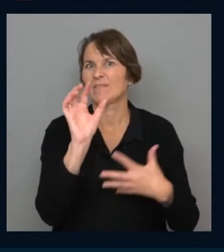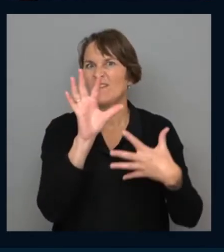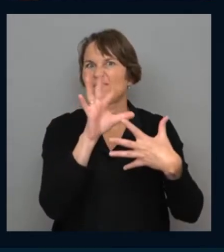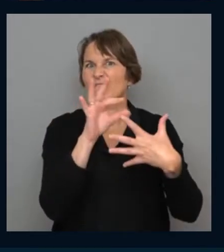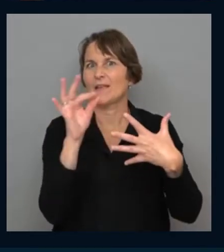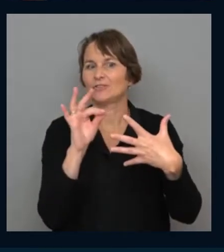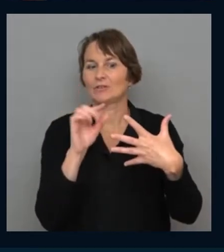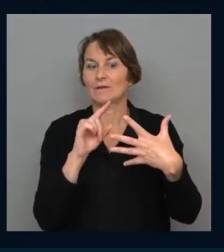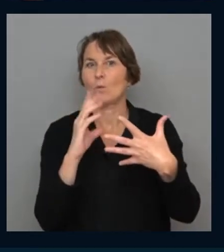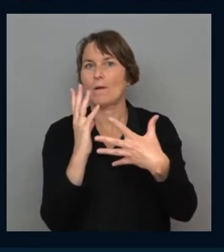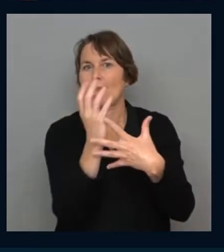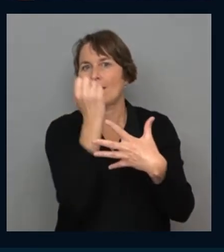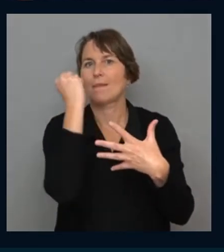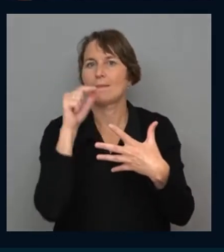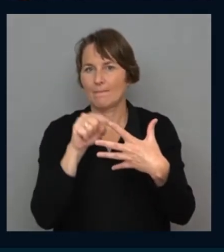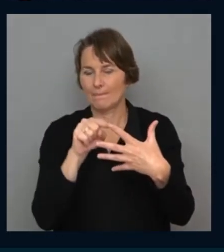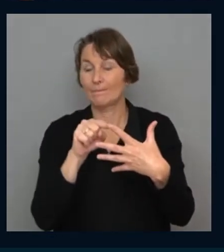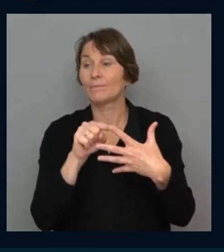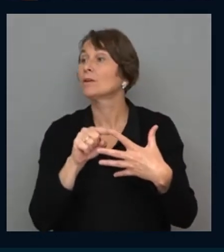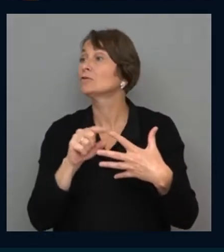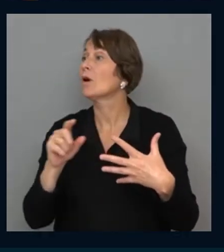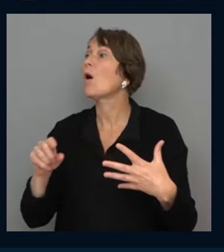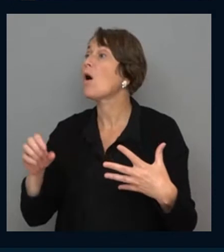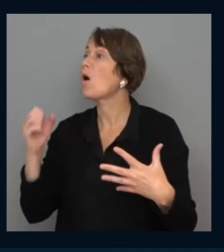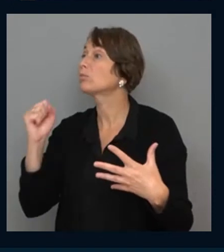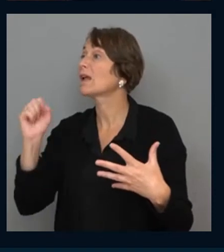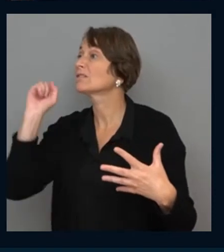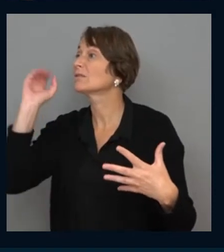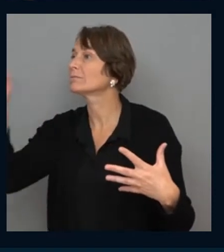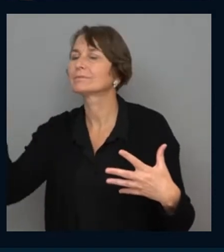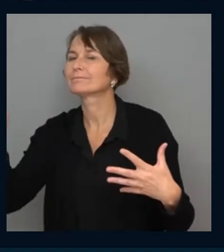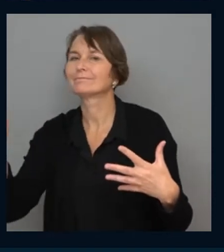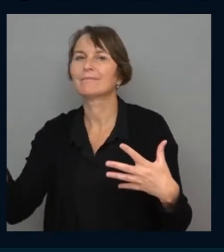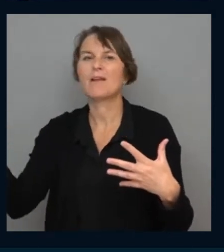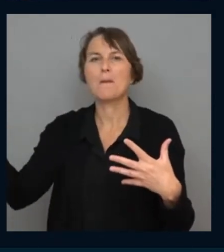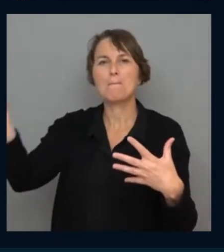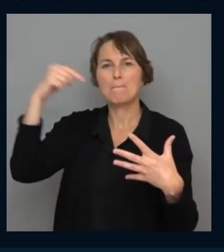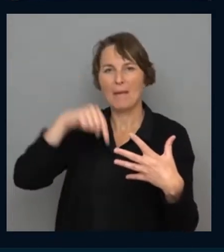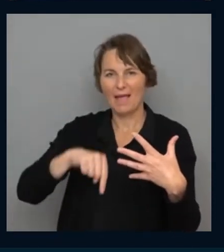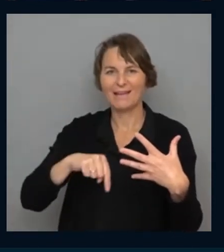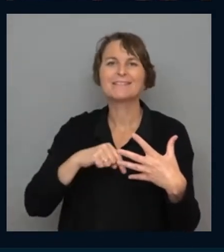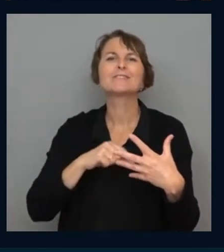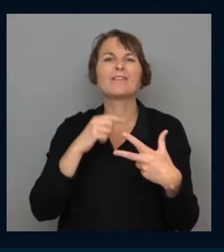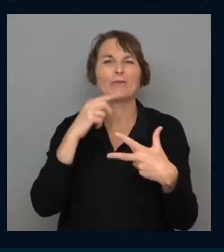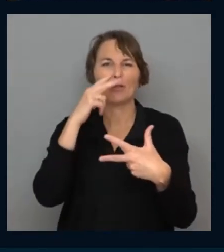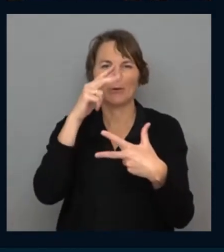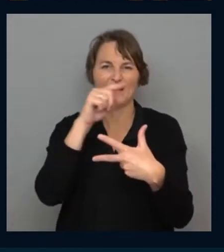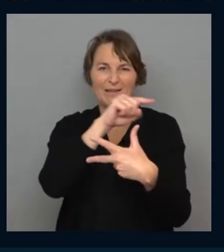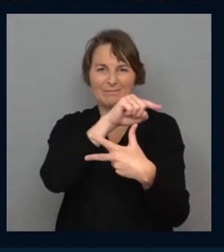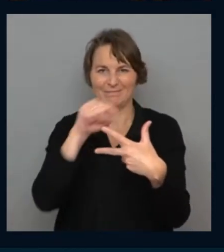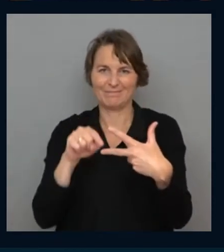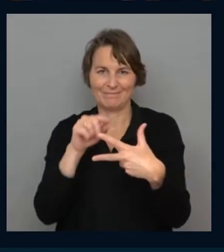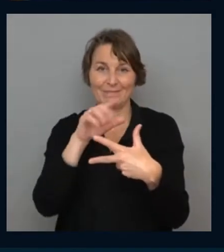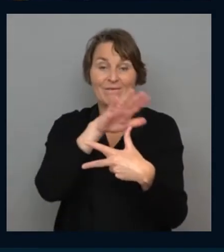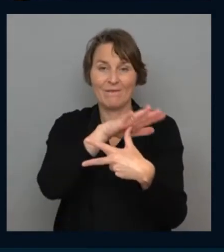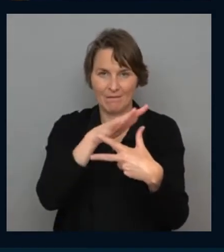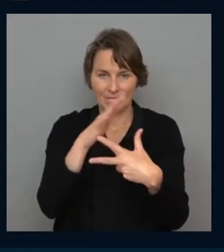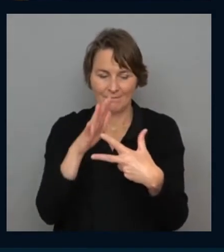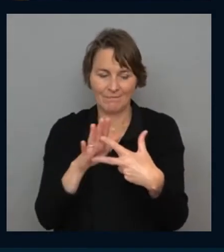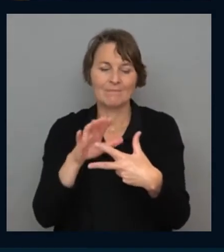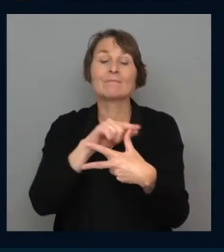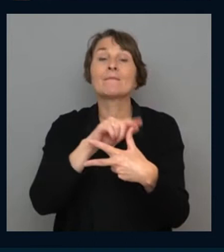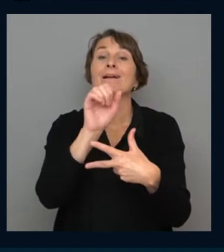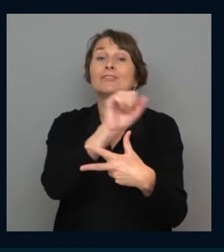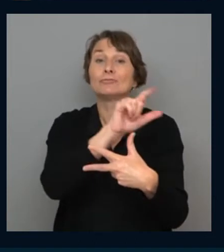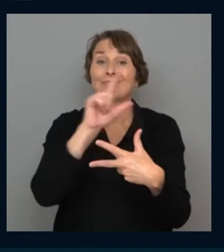to production, we're going to create a Canary environment. So we're going to have 3 environments, basically. We're going to have our staging environment that we'll